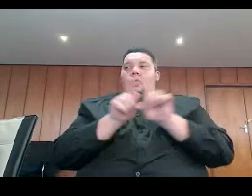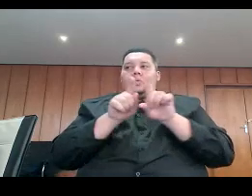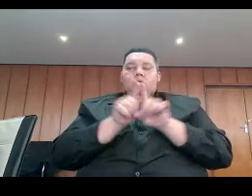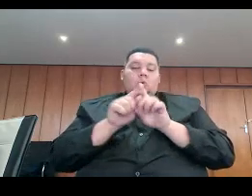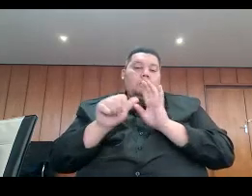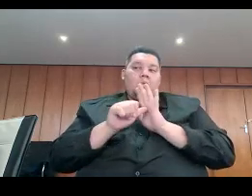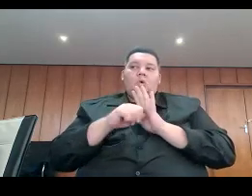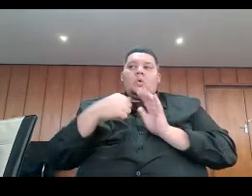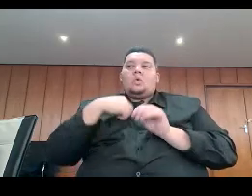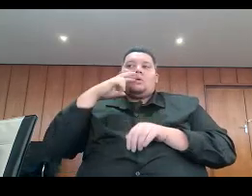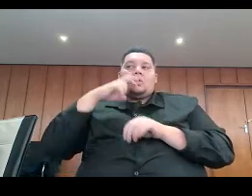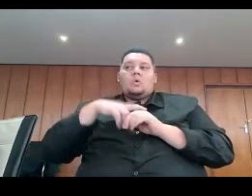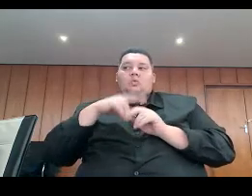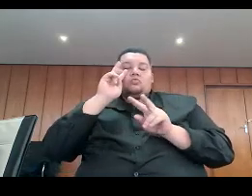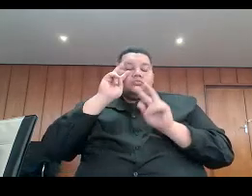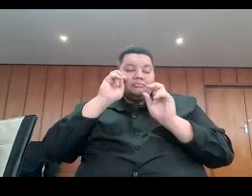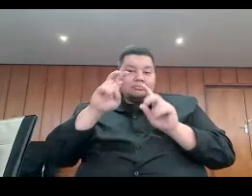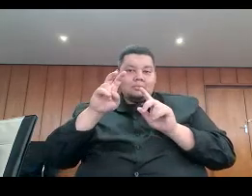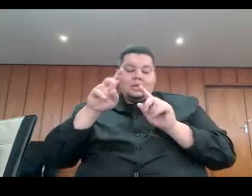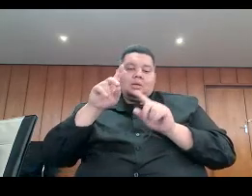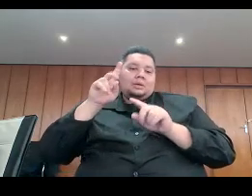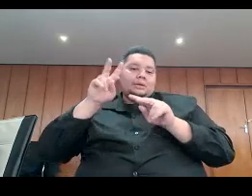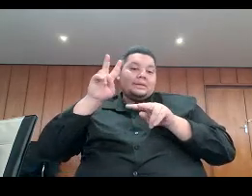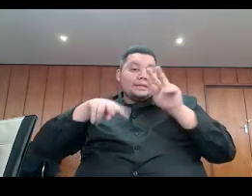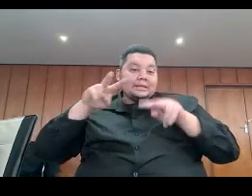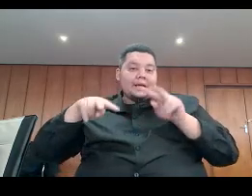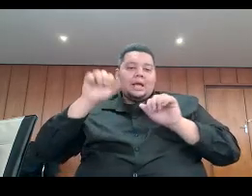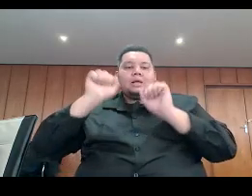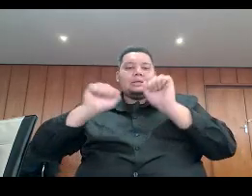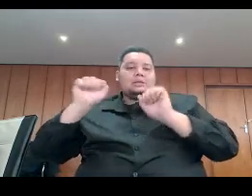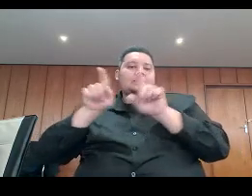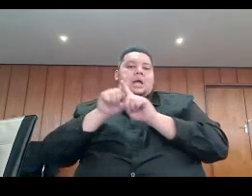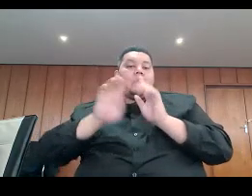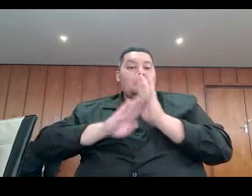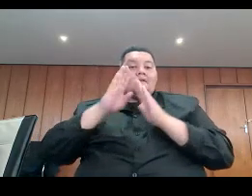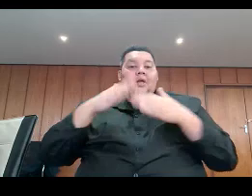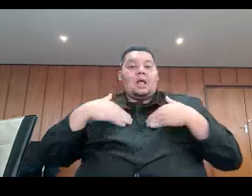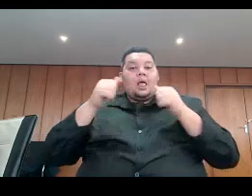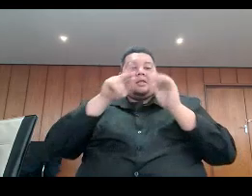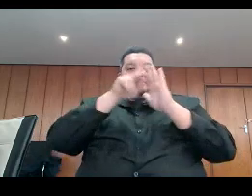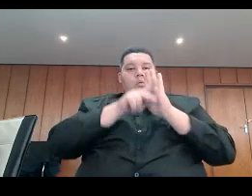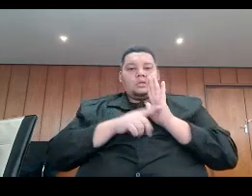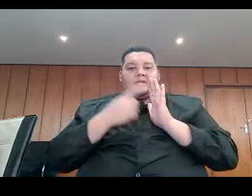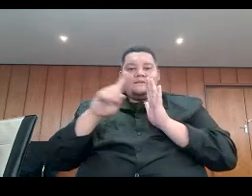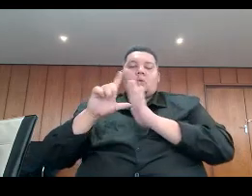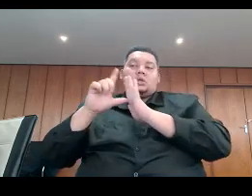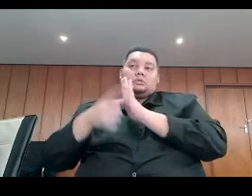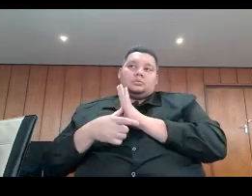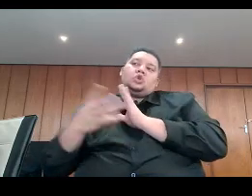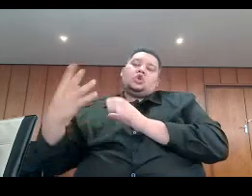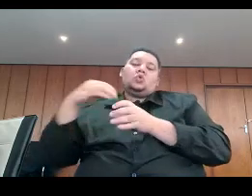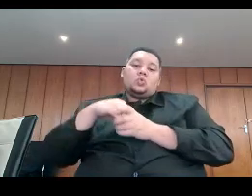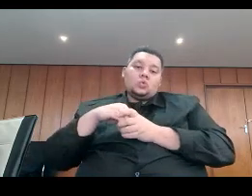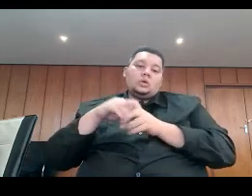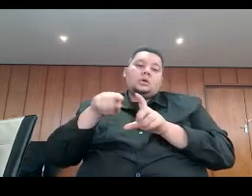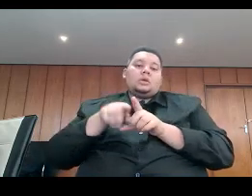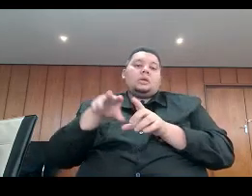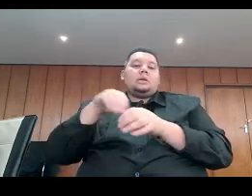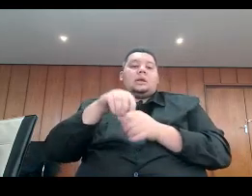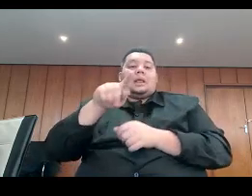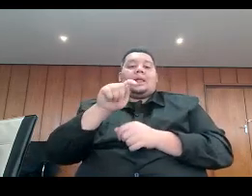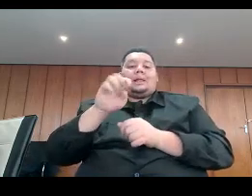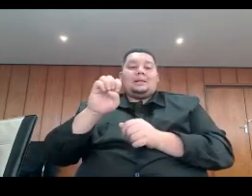assess and improve health policies for disability inclusion. And here in Tessa's study, she's already found a way for us